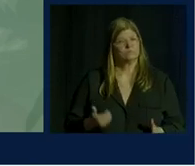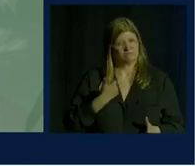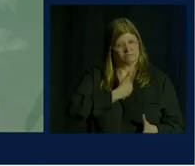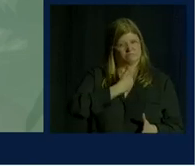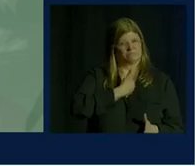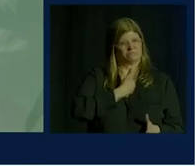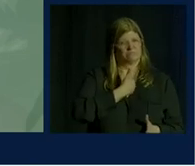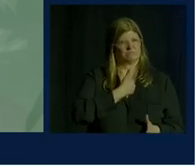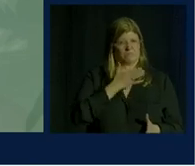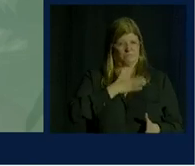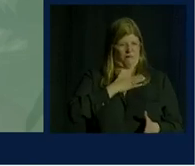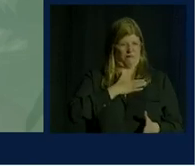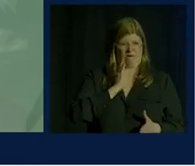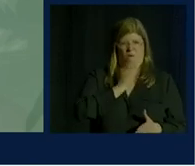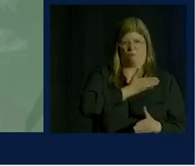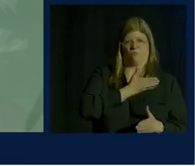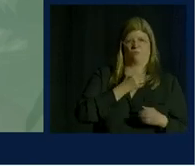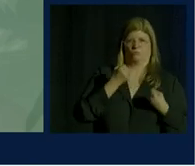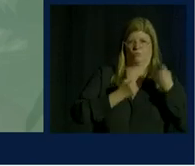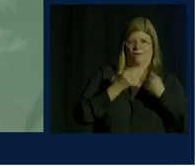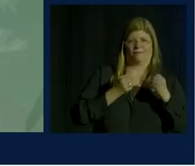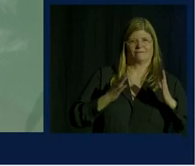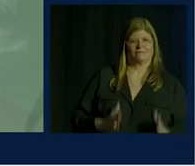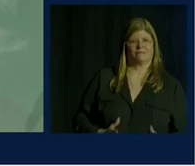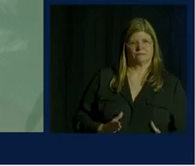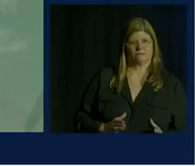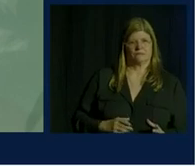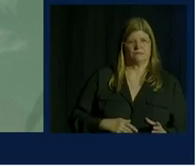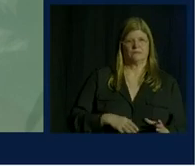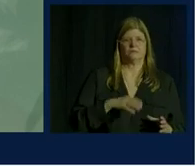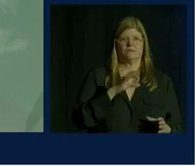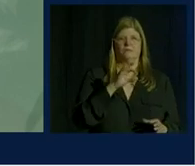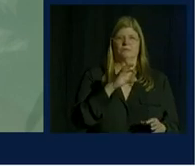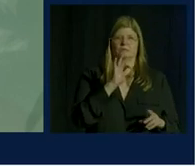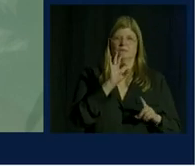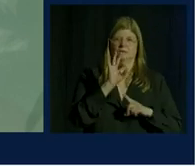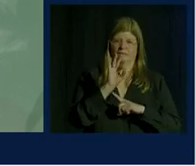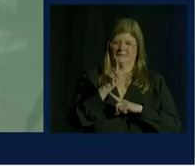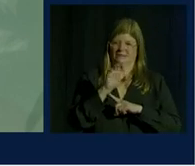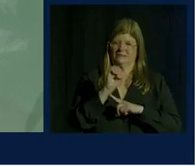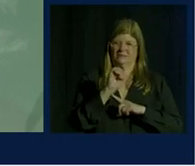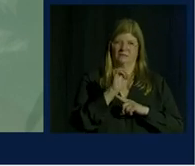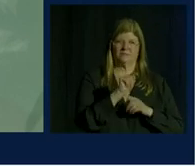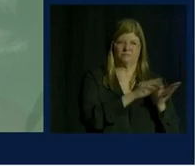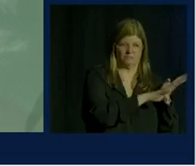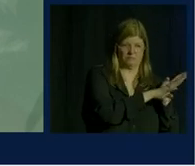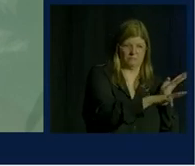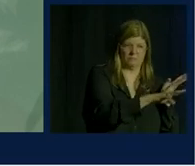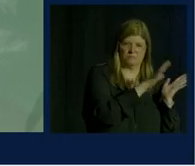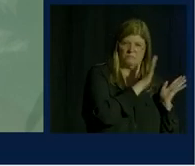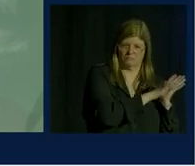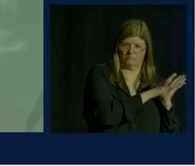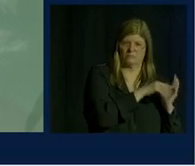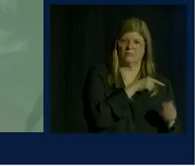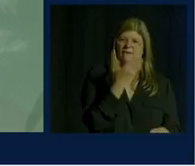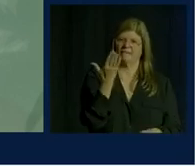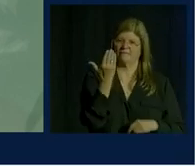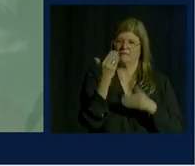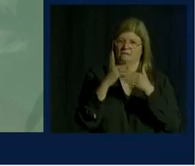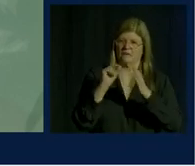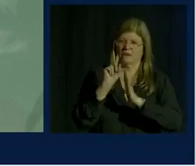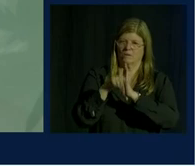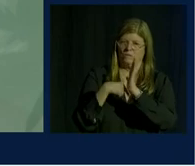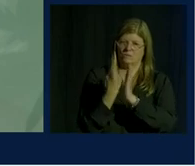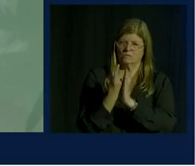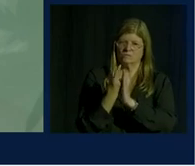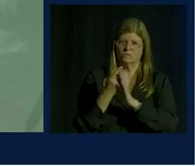so people have benefits, $15 an hour jobs. And so we just hope to continue to expand